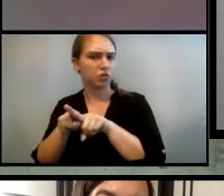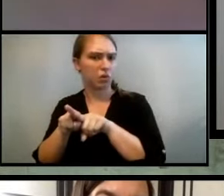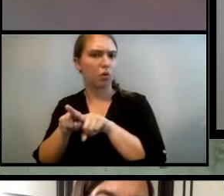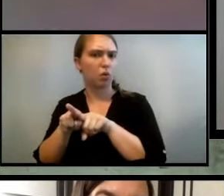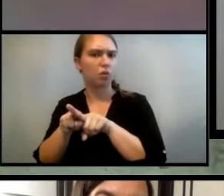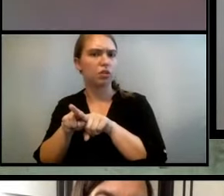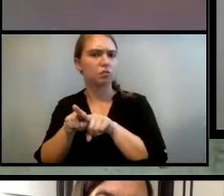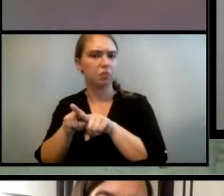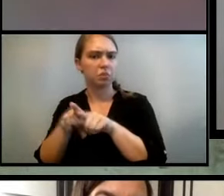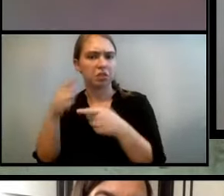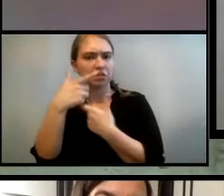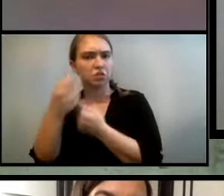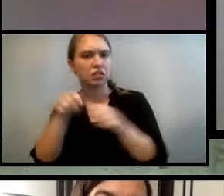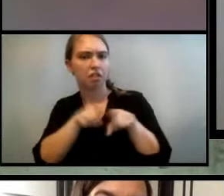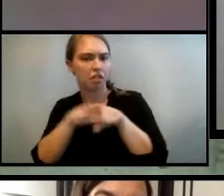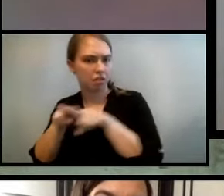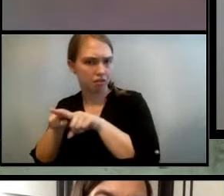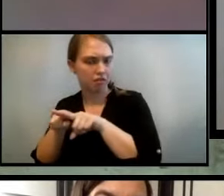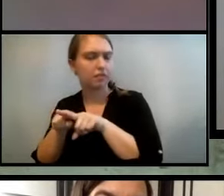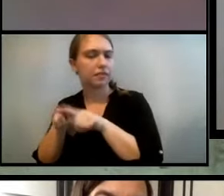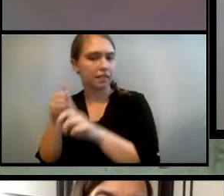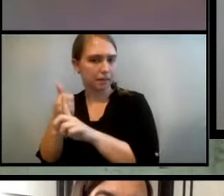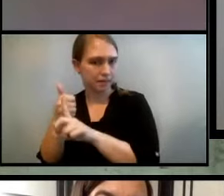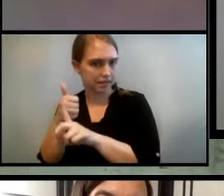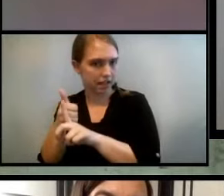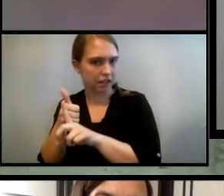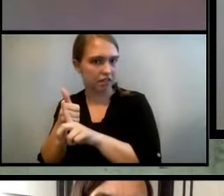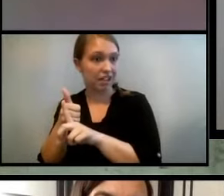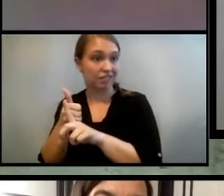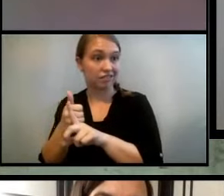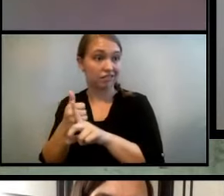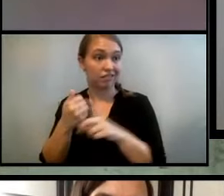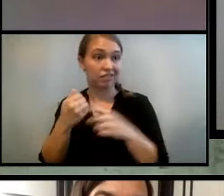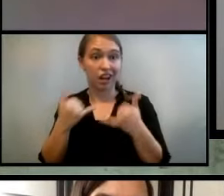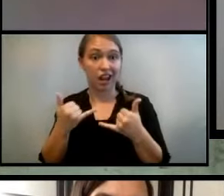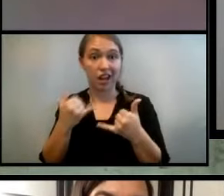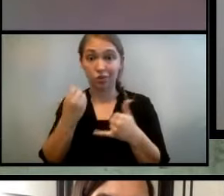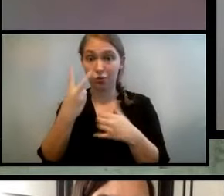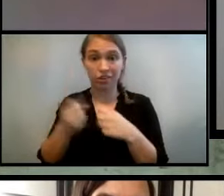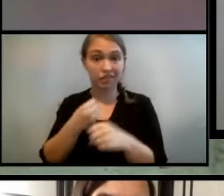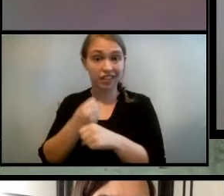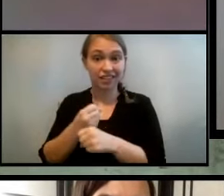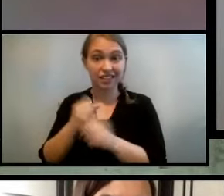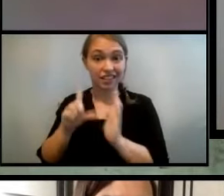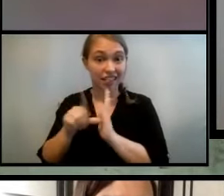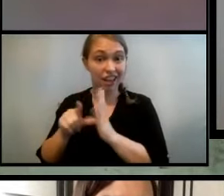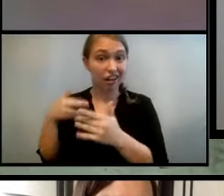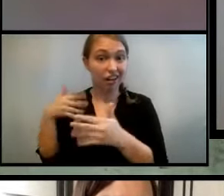I'm very gratified that 12 years later, that has turned out to be the case.